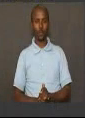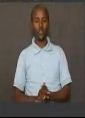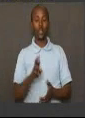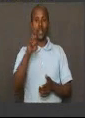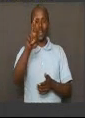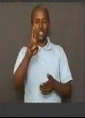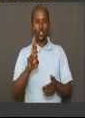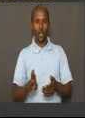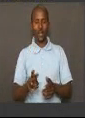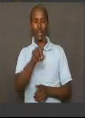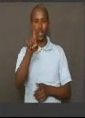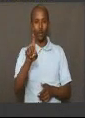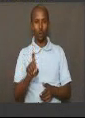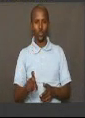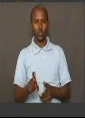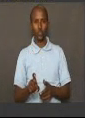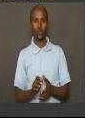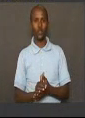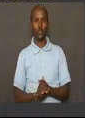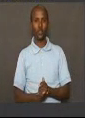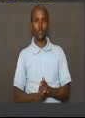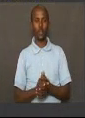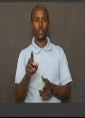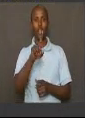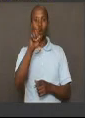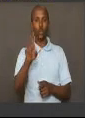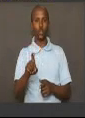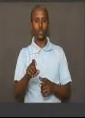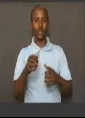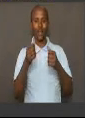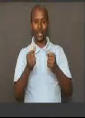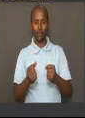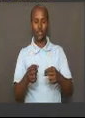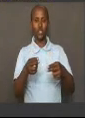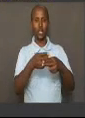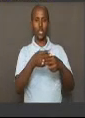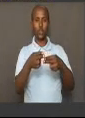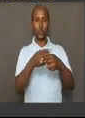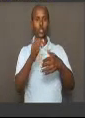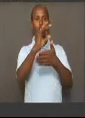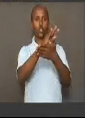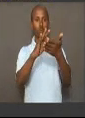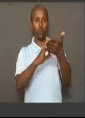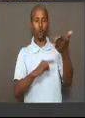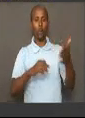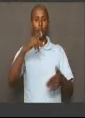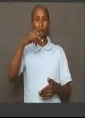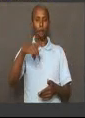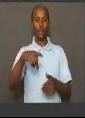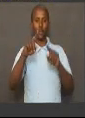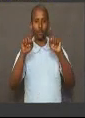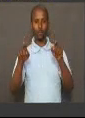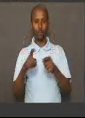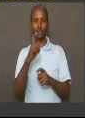A rational equation is an equation that can be reduced to the form of P